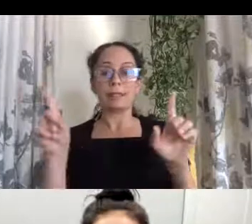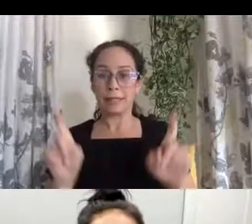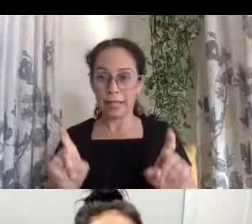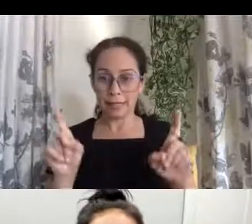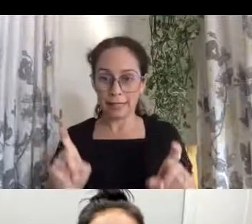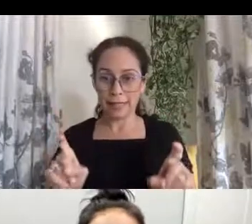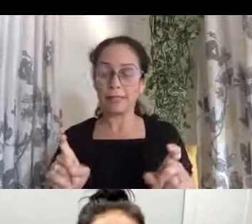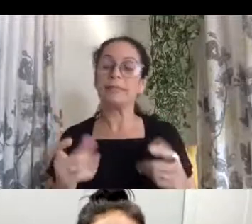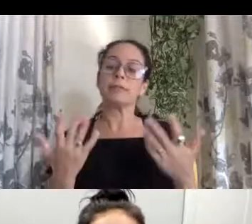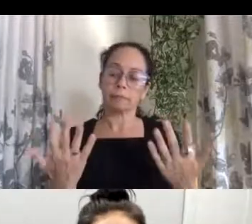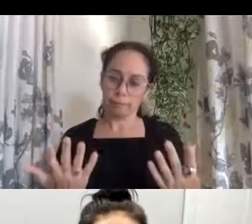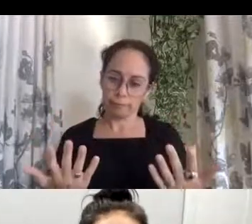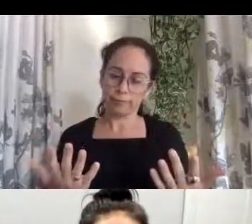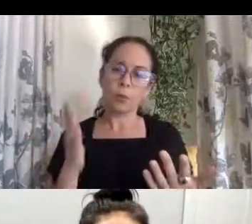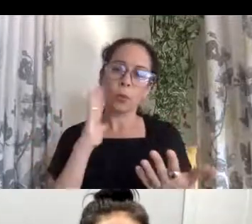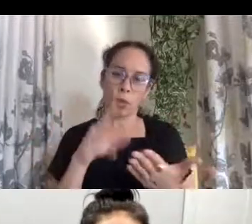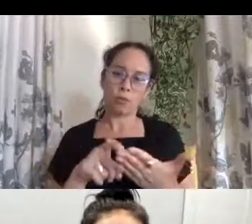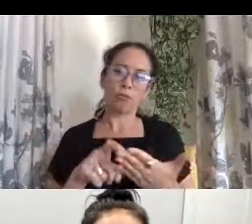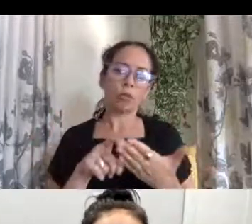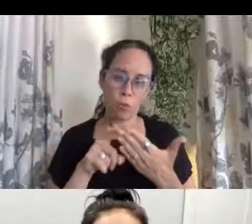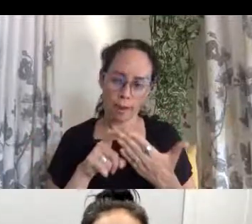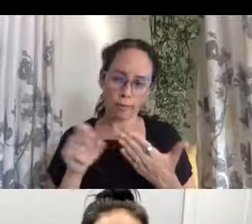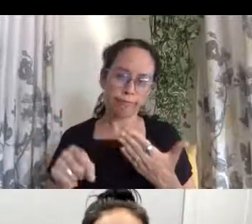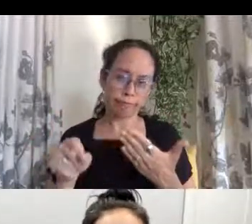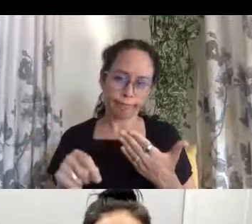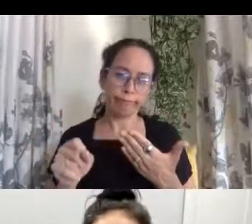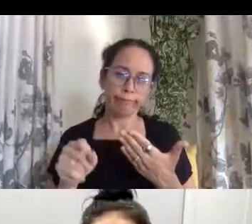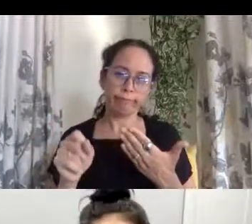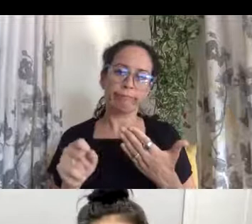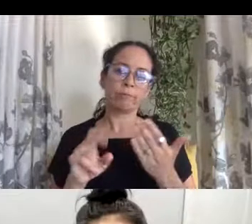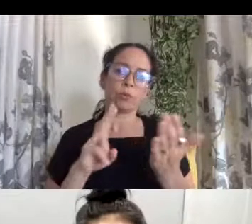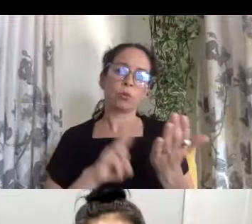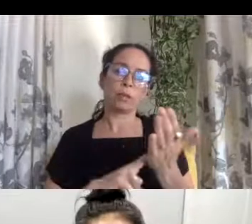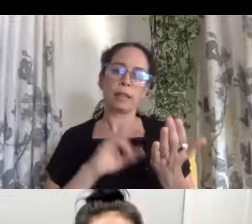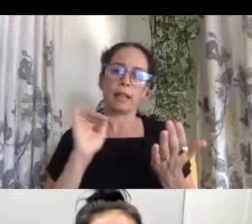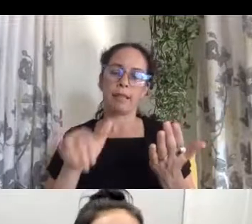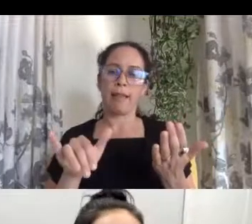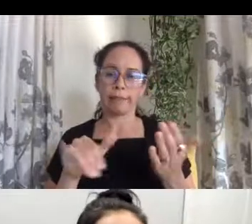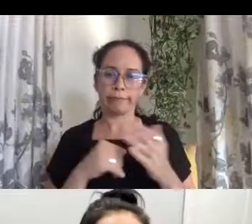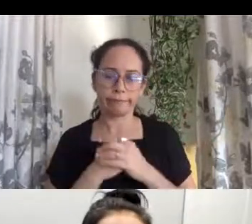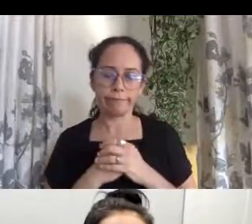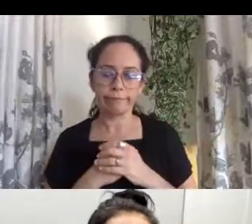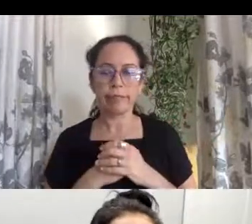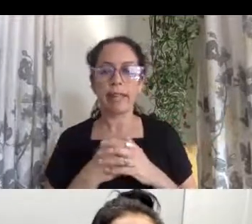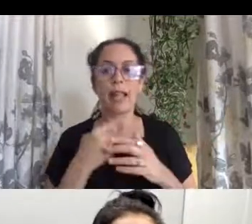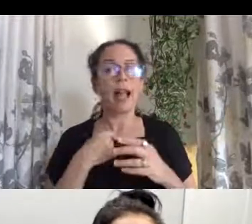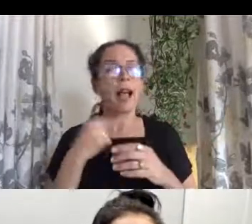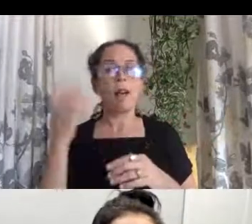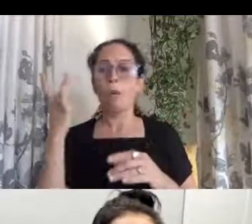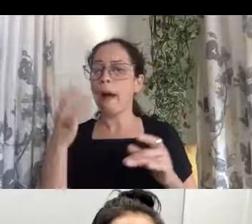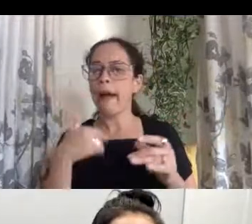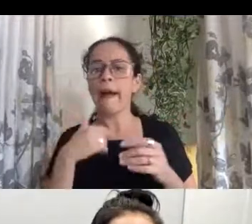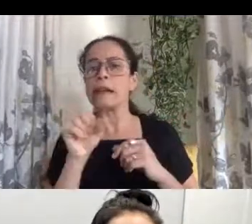they will be required to sign the consent. And I'm mentioning this